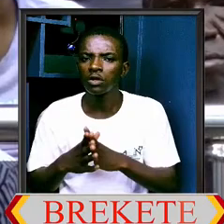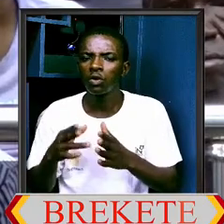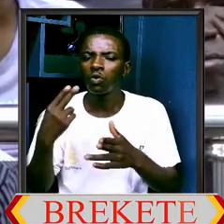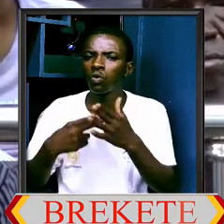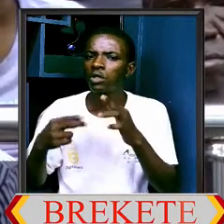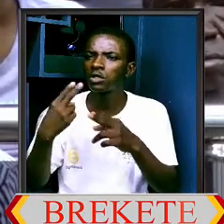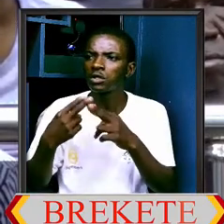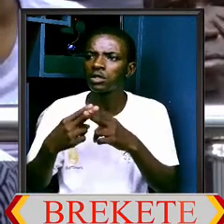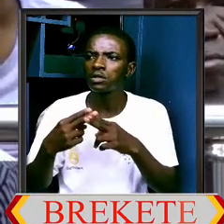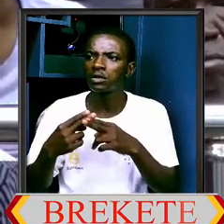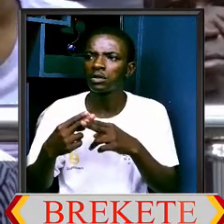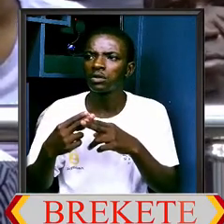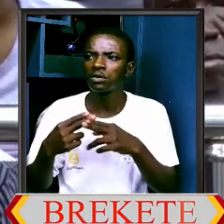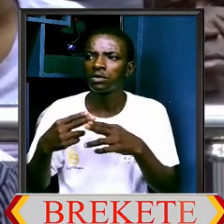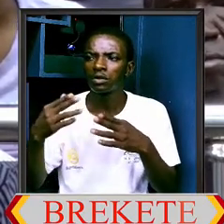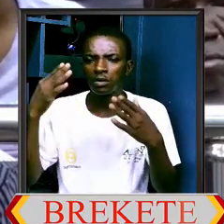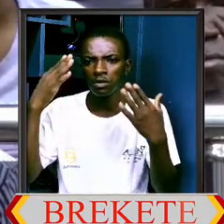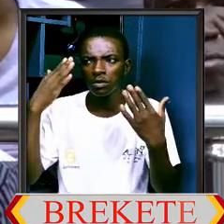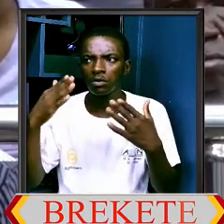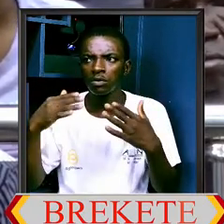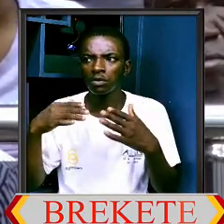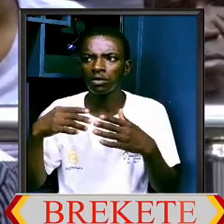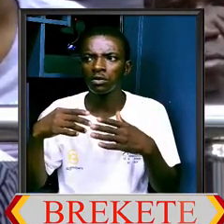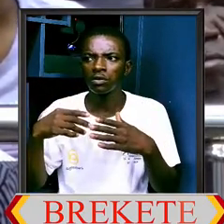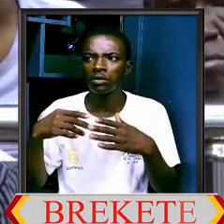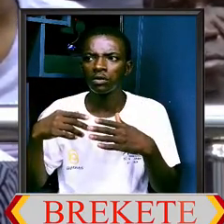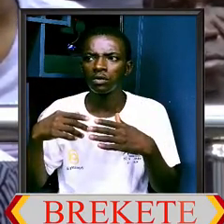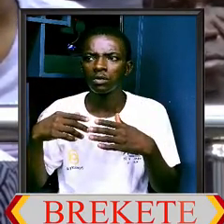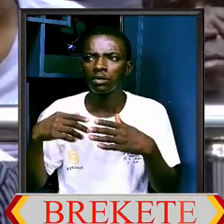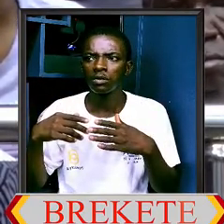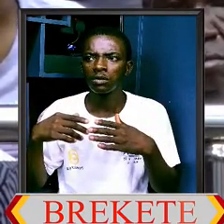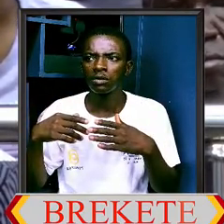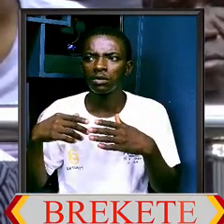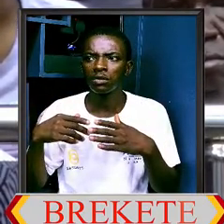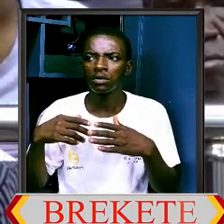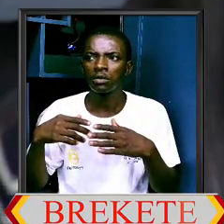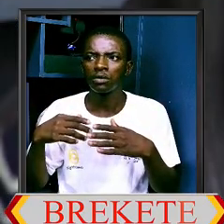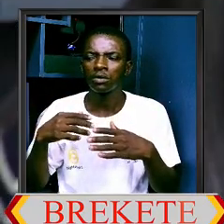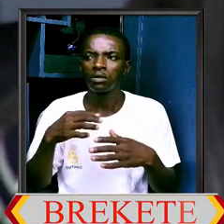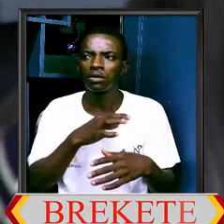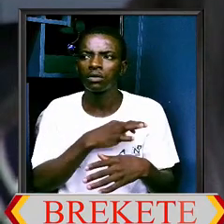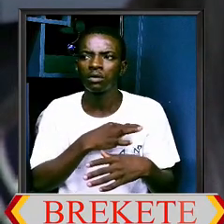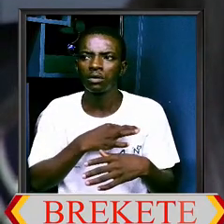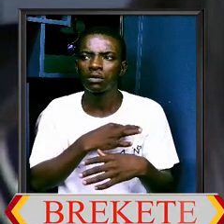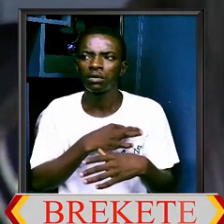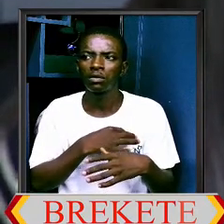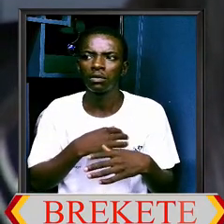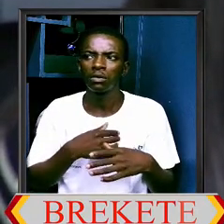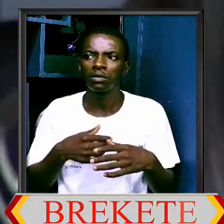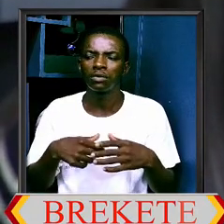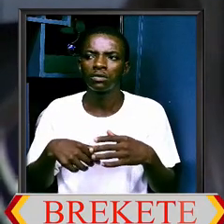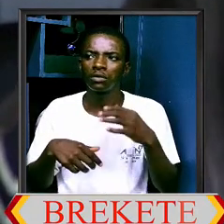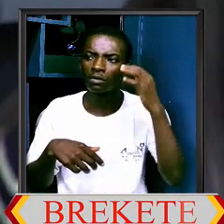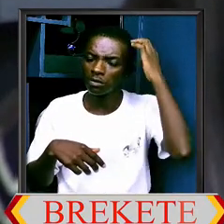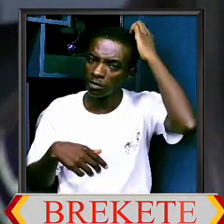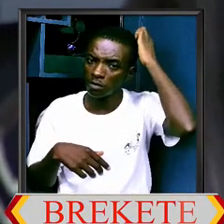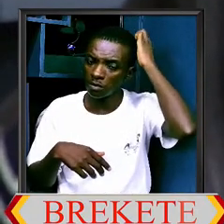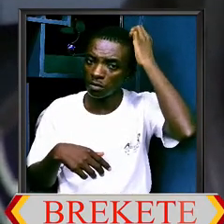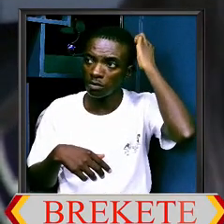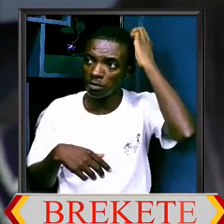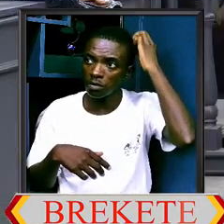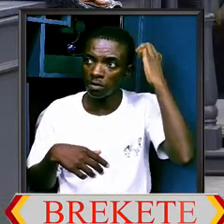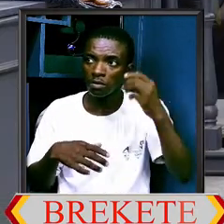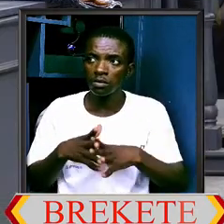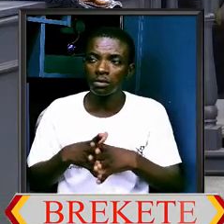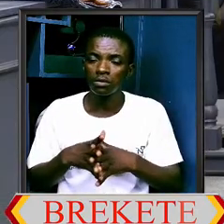can be done with this man's name? No, they turn their ties name upside down. Okay, wait.